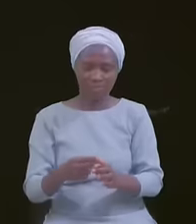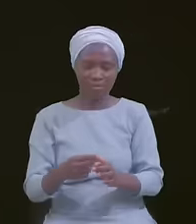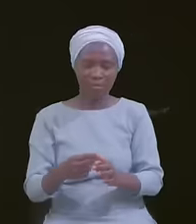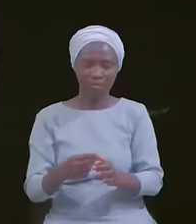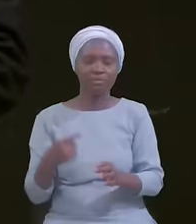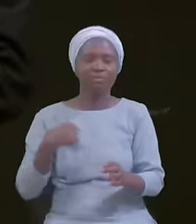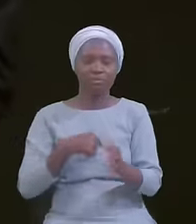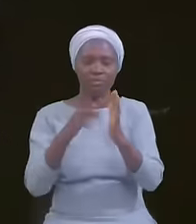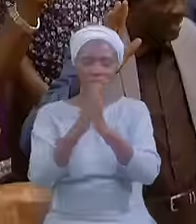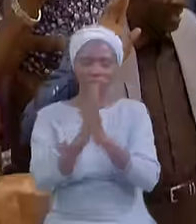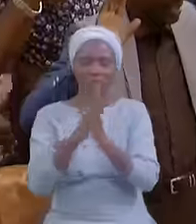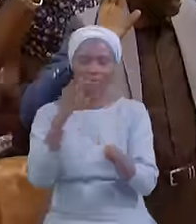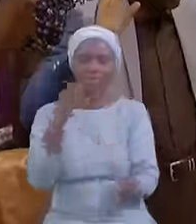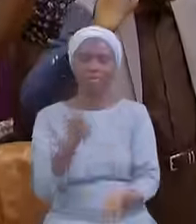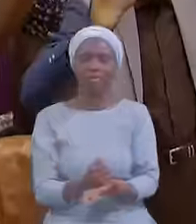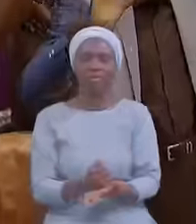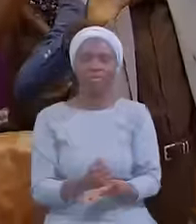name, we pray.